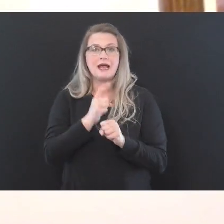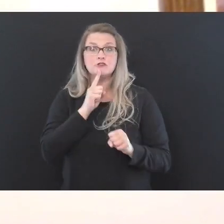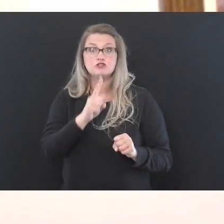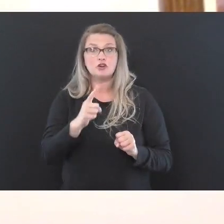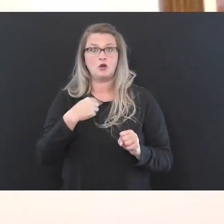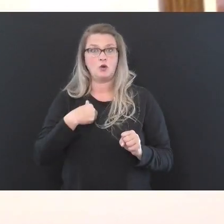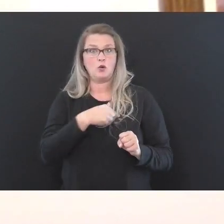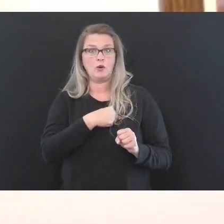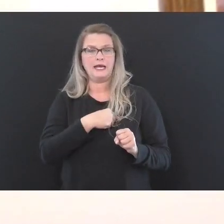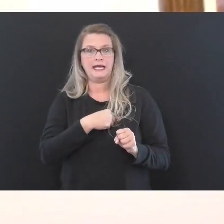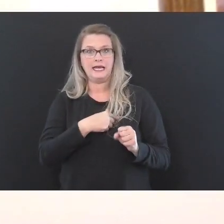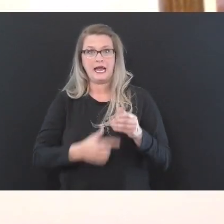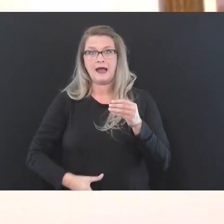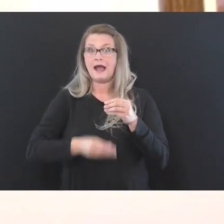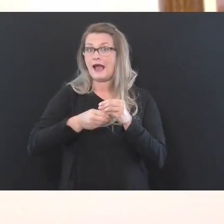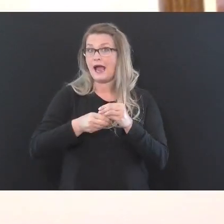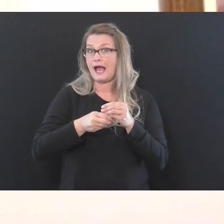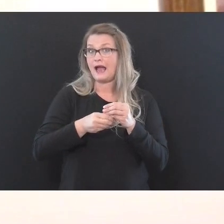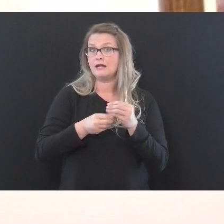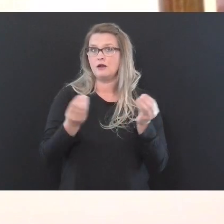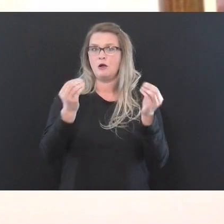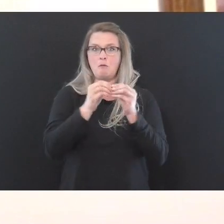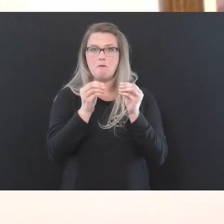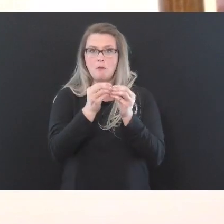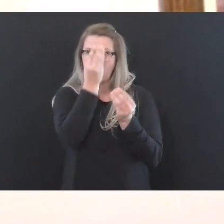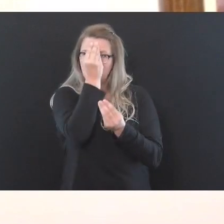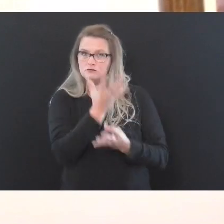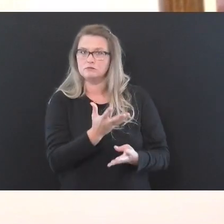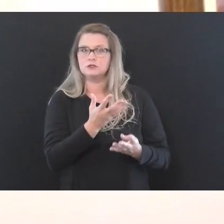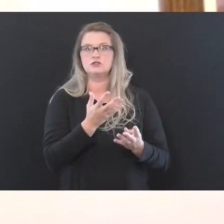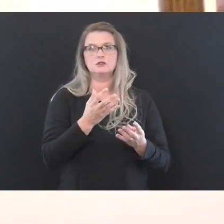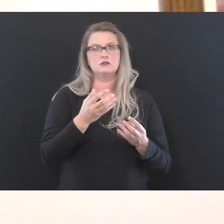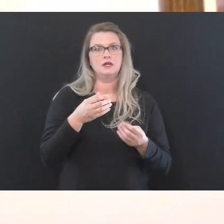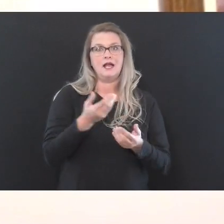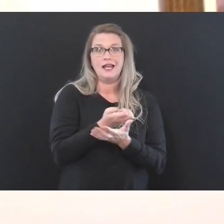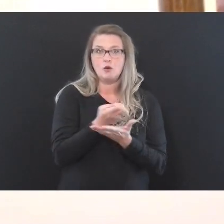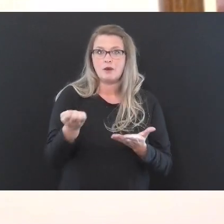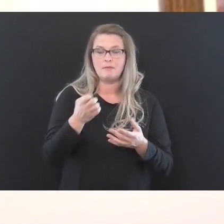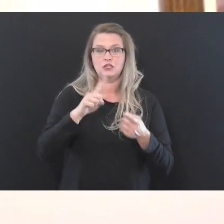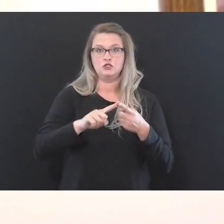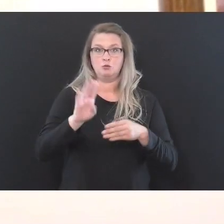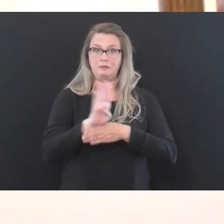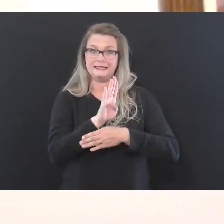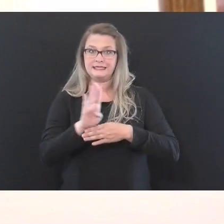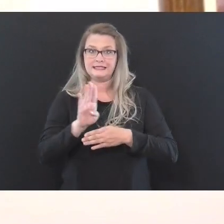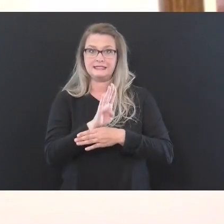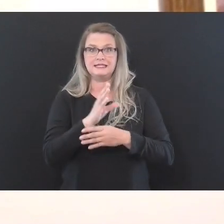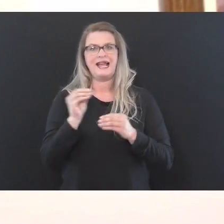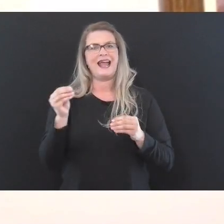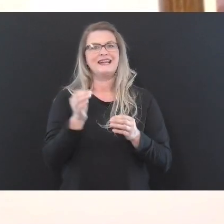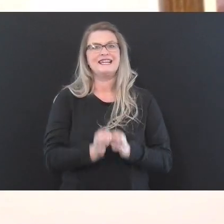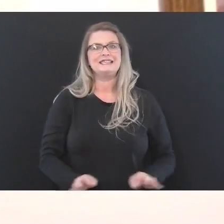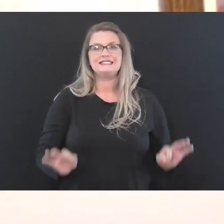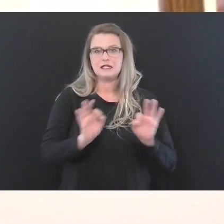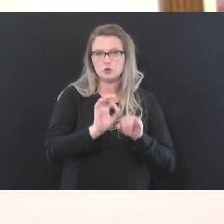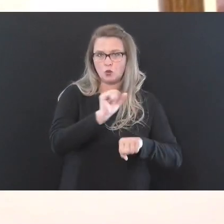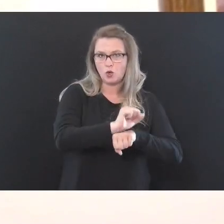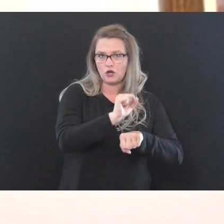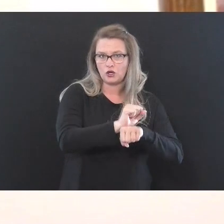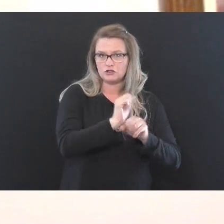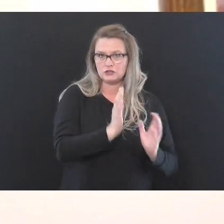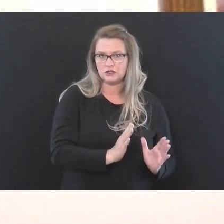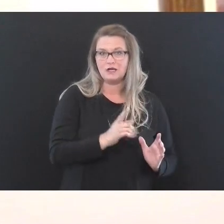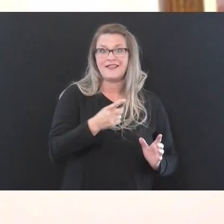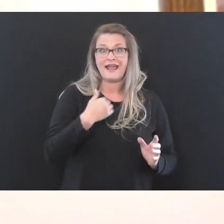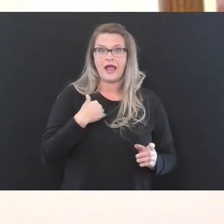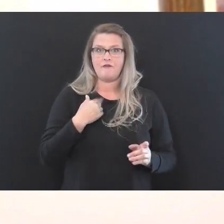to businesses and to other essential workers, so that we make sure that everybody feels that they have the